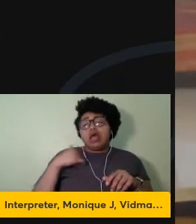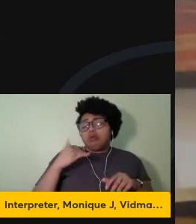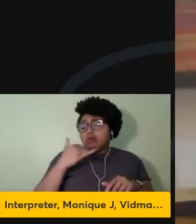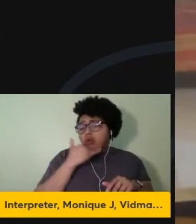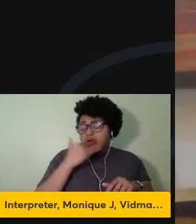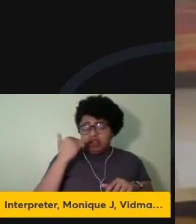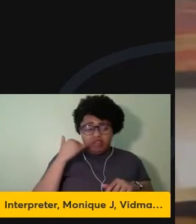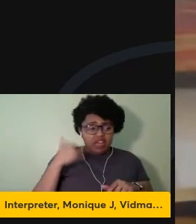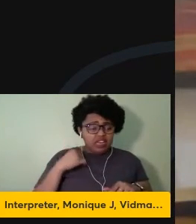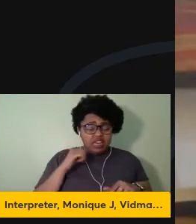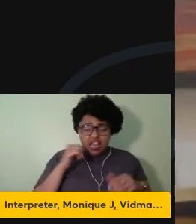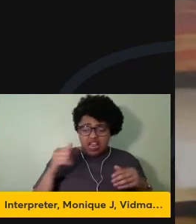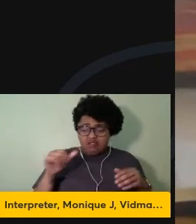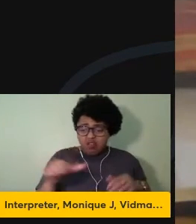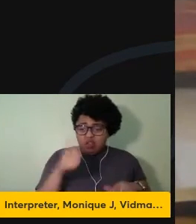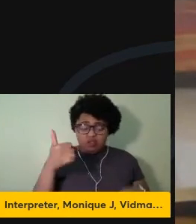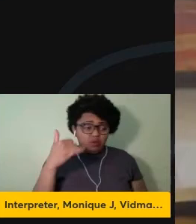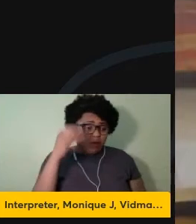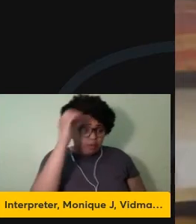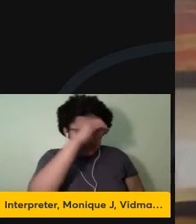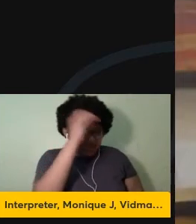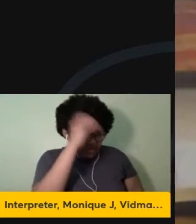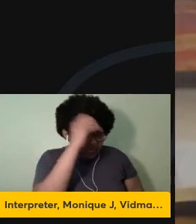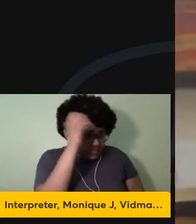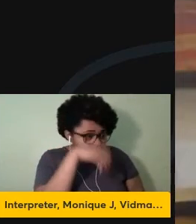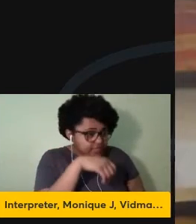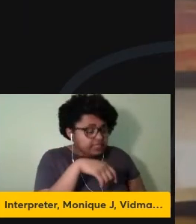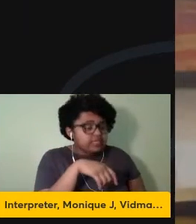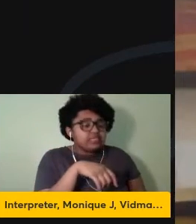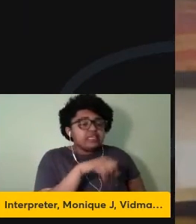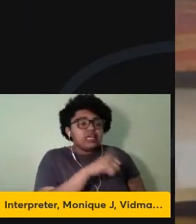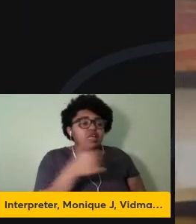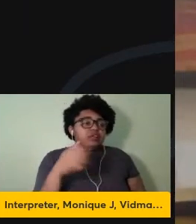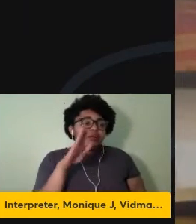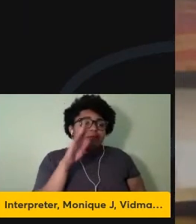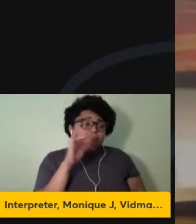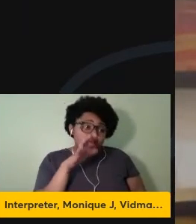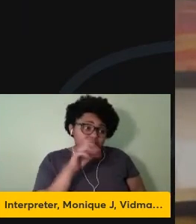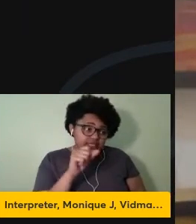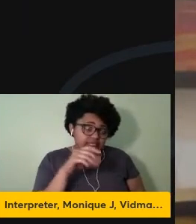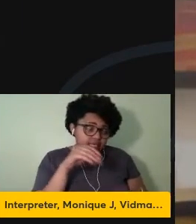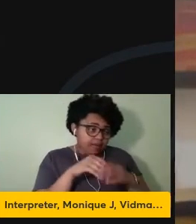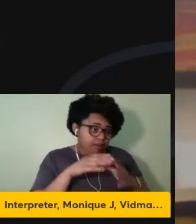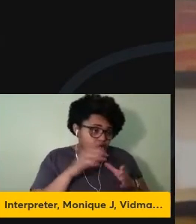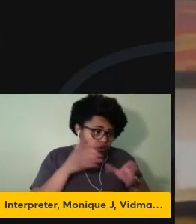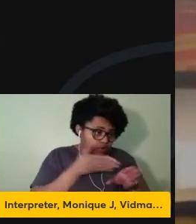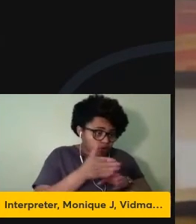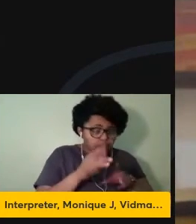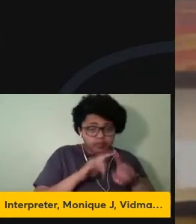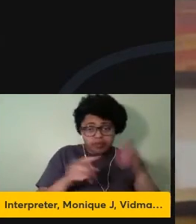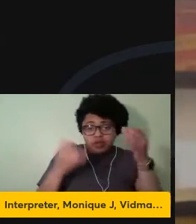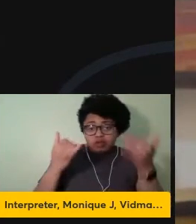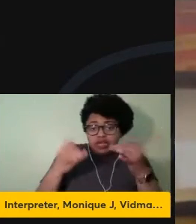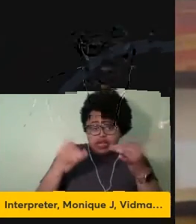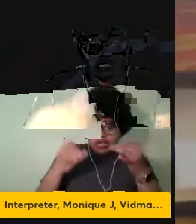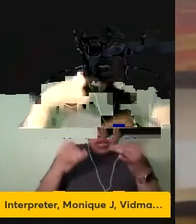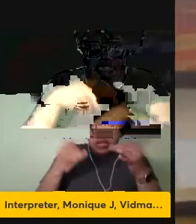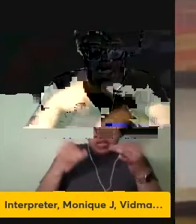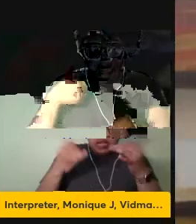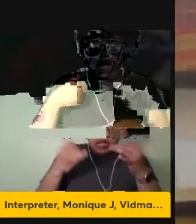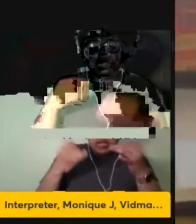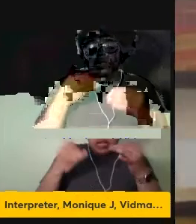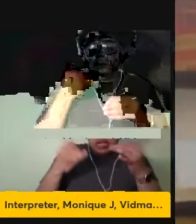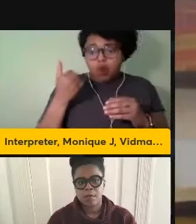at different stages of my career. But if I want you to take anything away from what I'm telling you right now, or